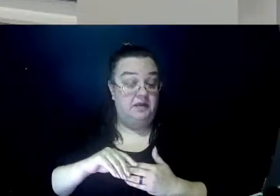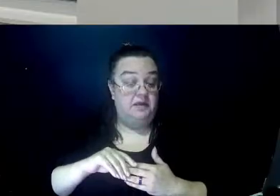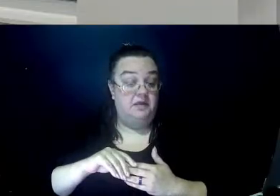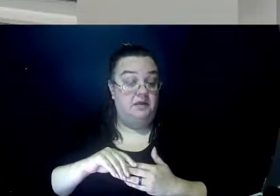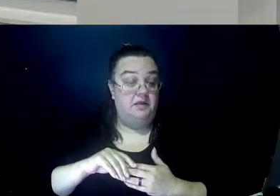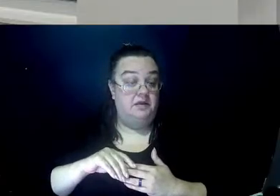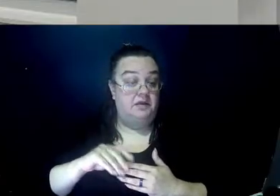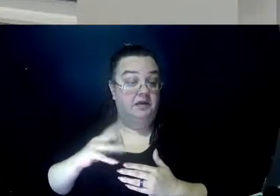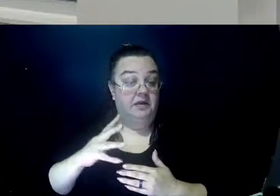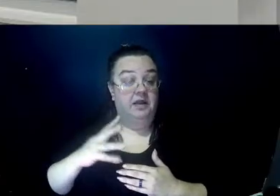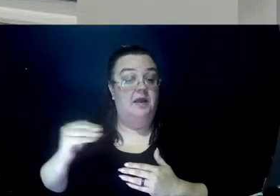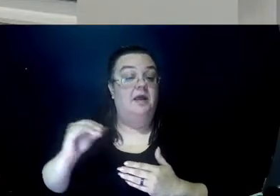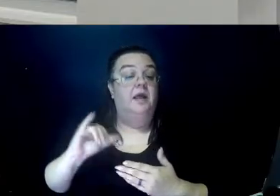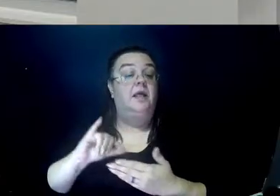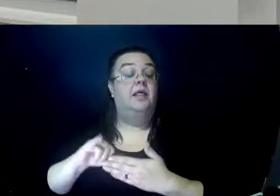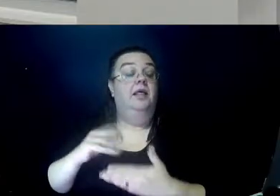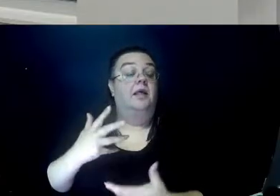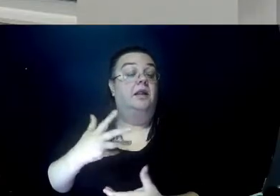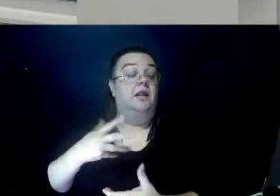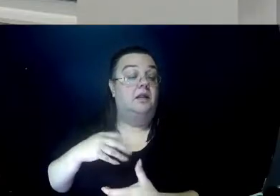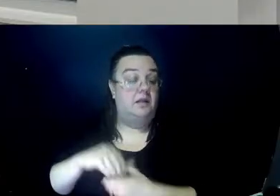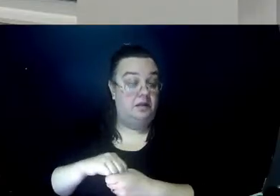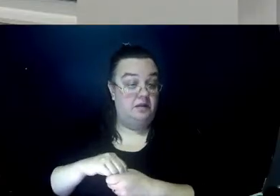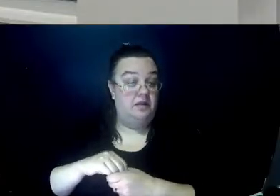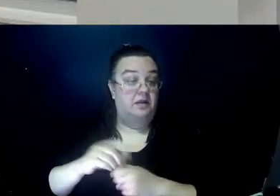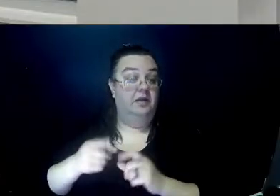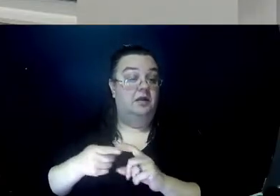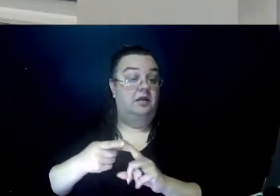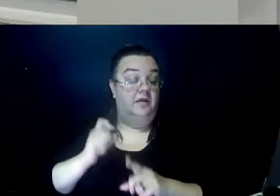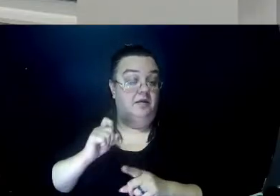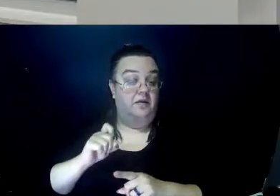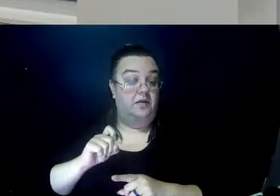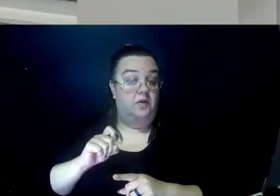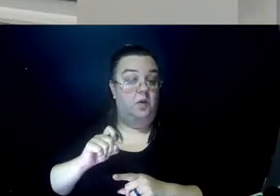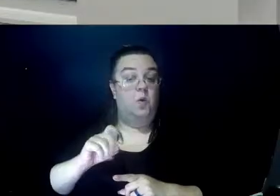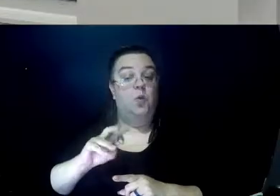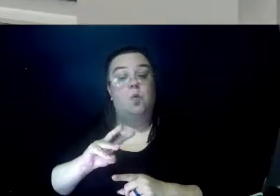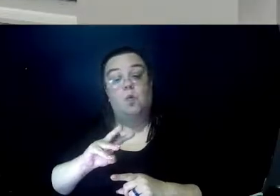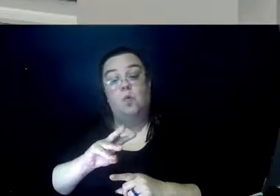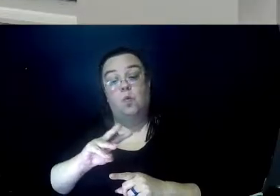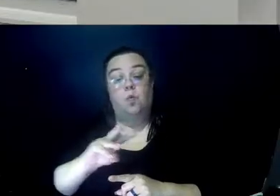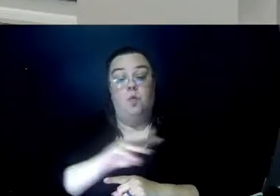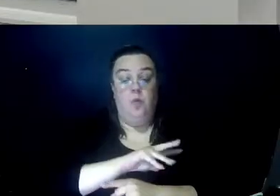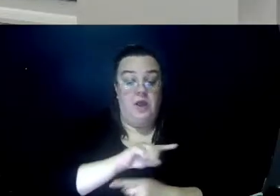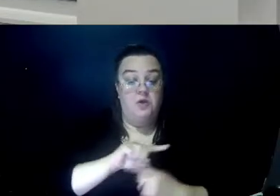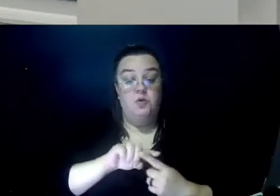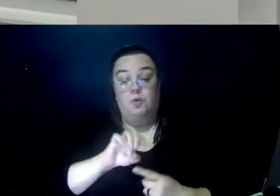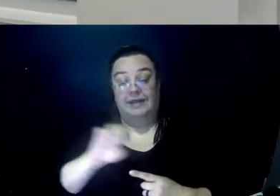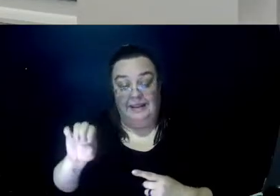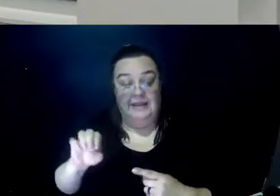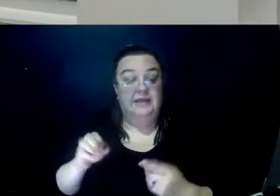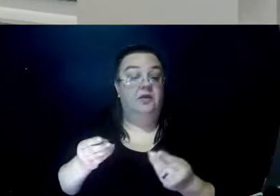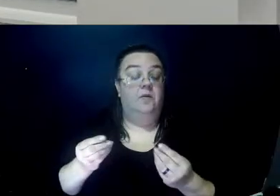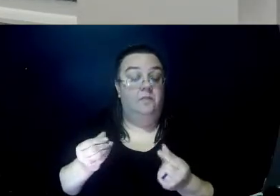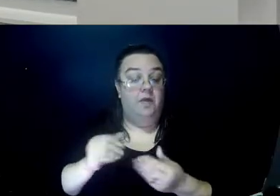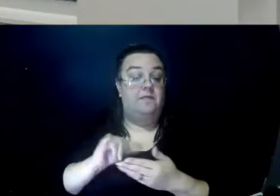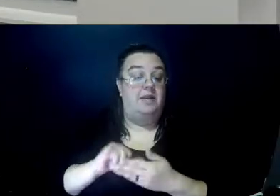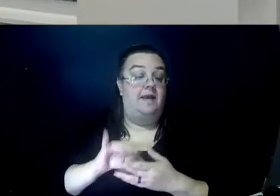And it includes, from west to east, property that belongs